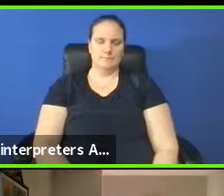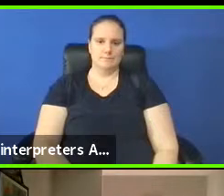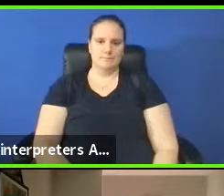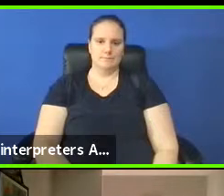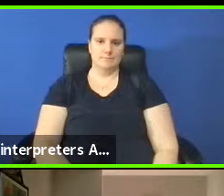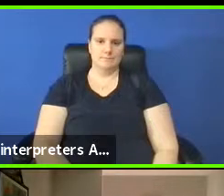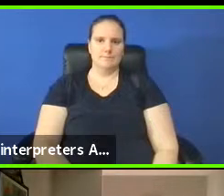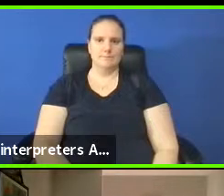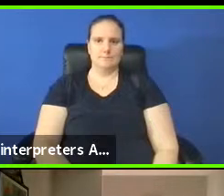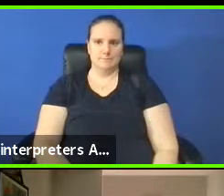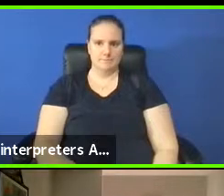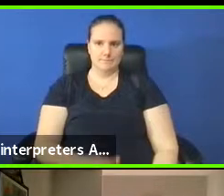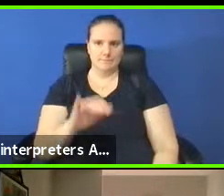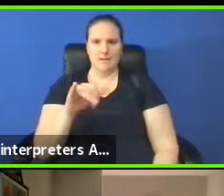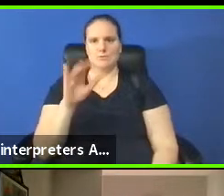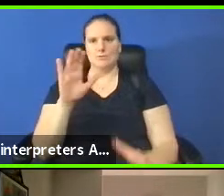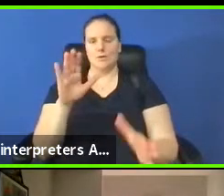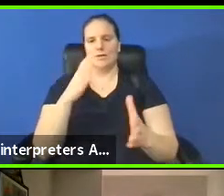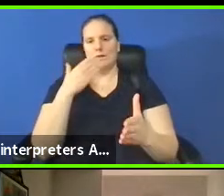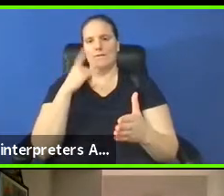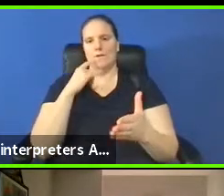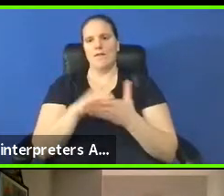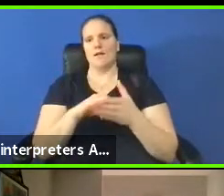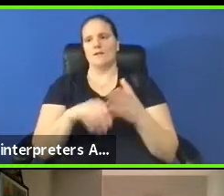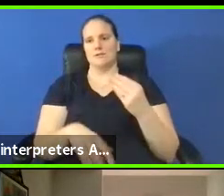That's great. Thank you for that additional